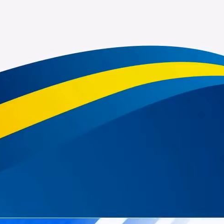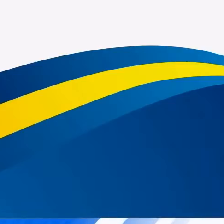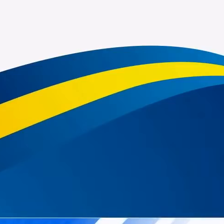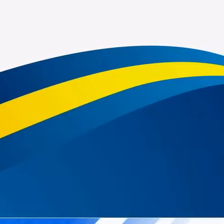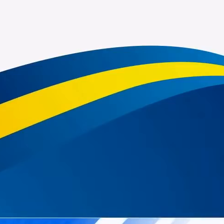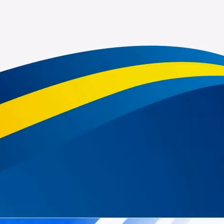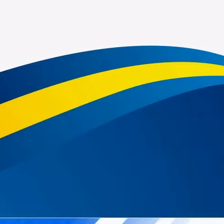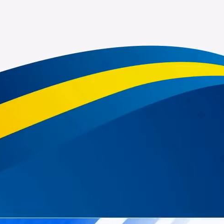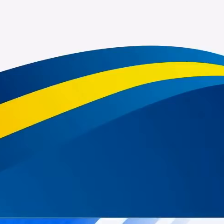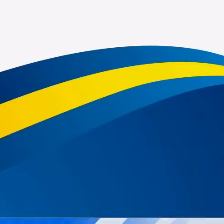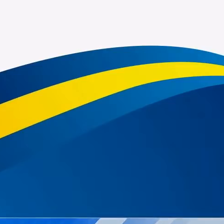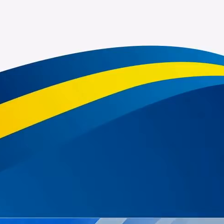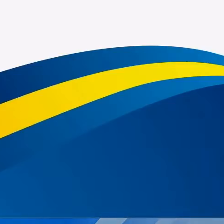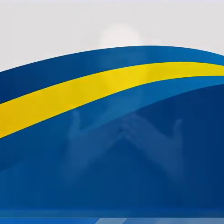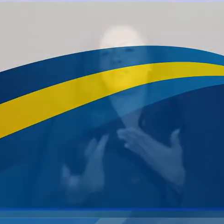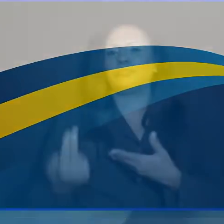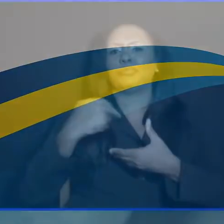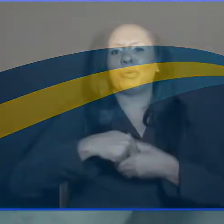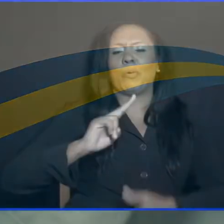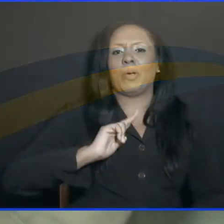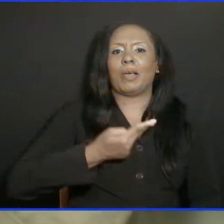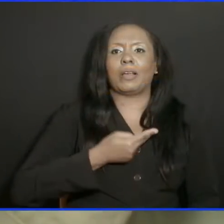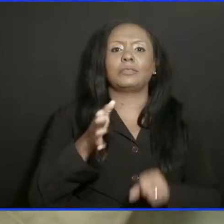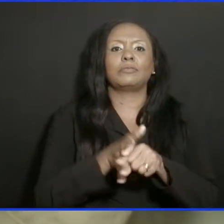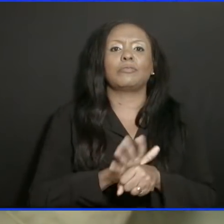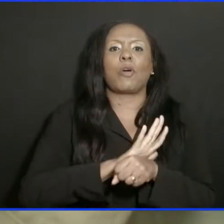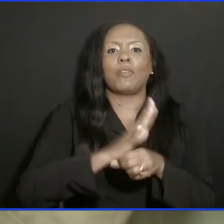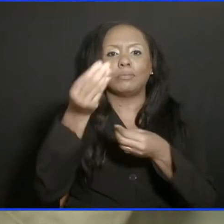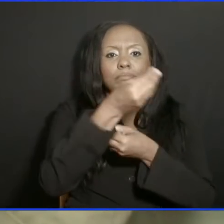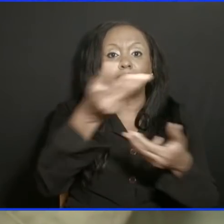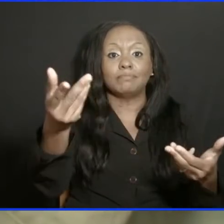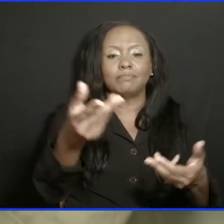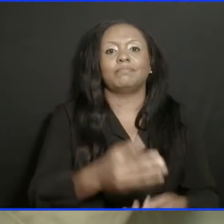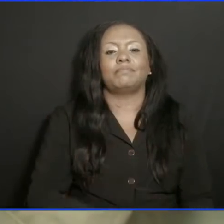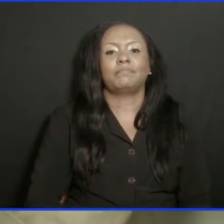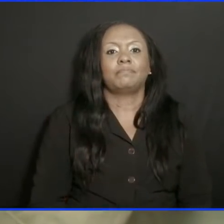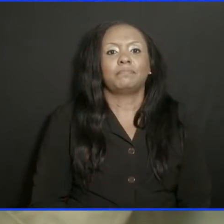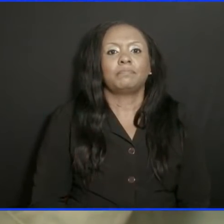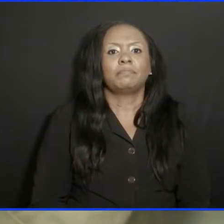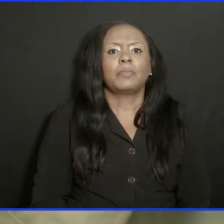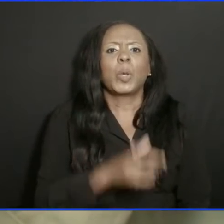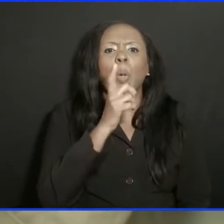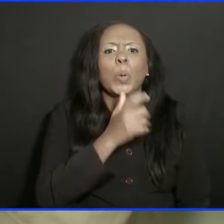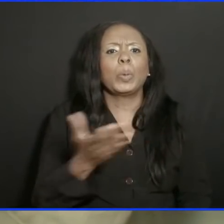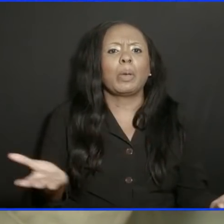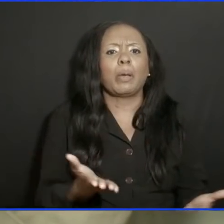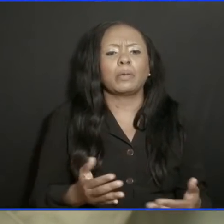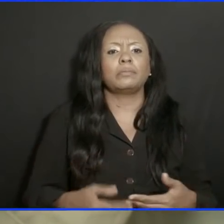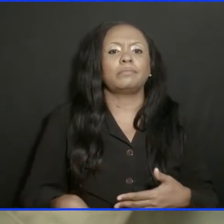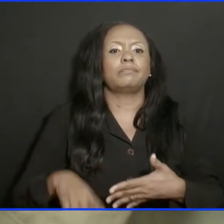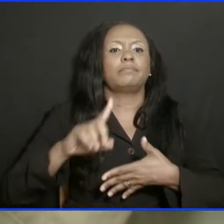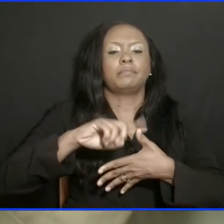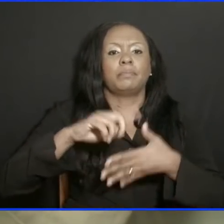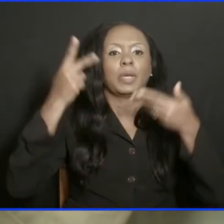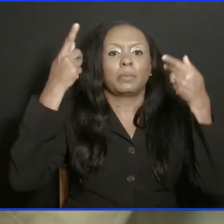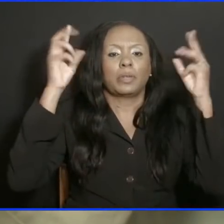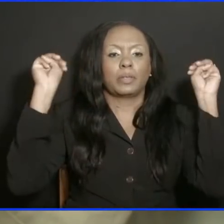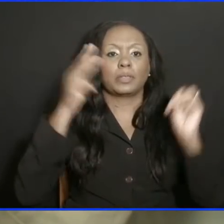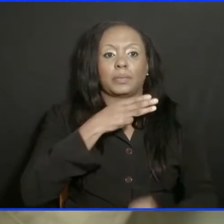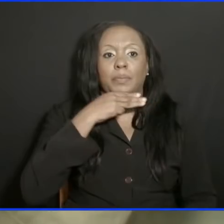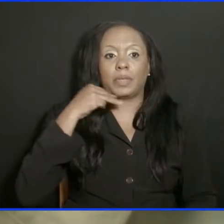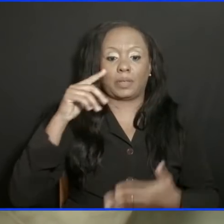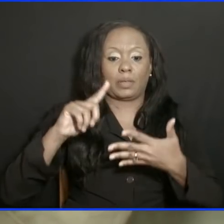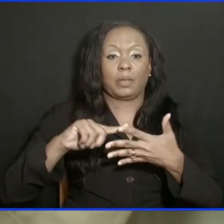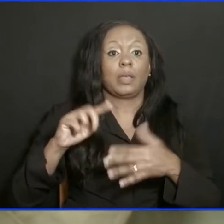Good afternoon, everyone, and thank you for joining for this COVID-19 update. Addressing us will be Prime Minister, the Honorable Mia Amor Motley,